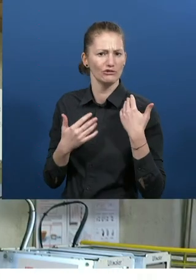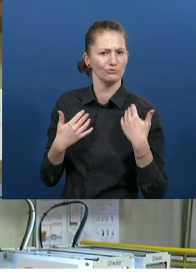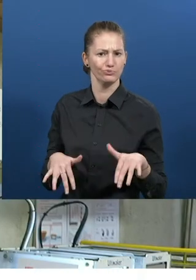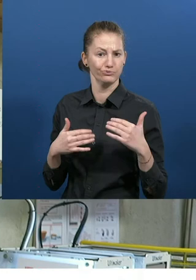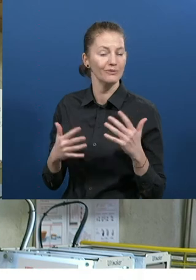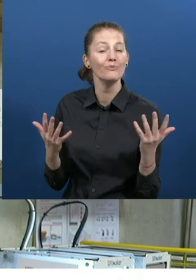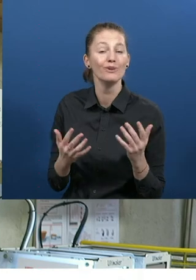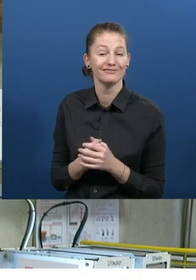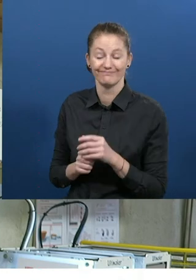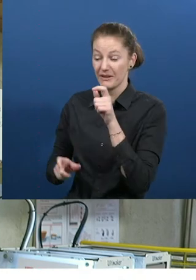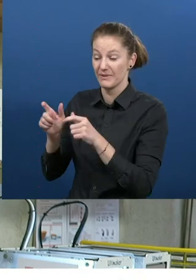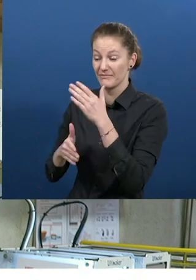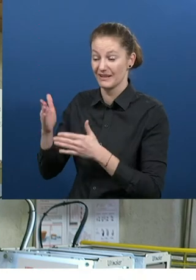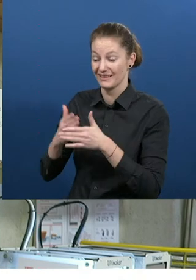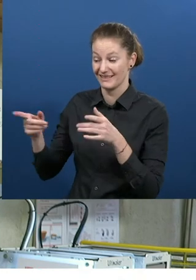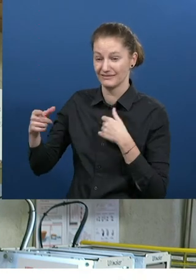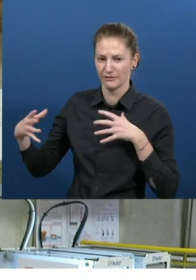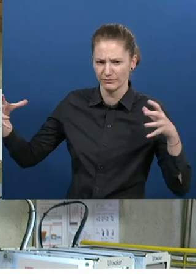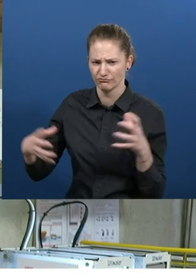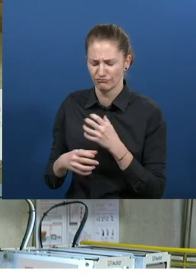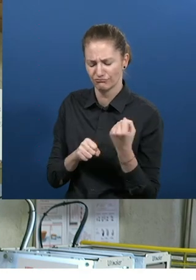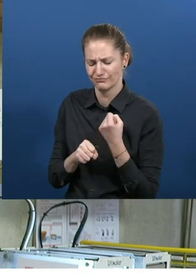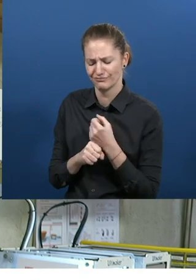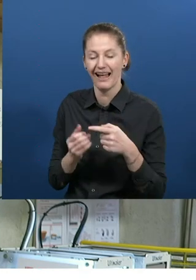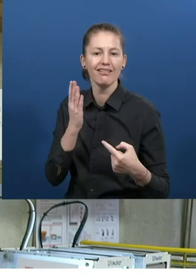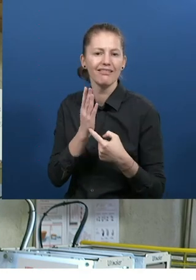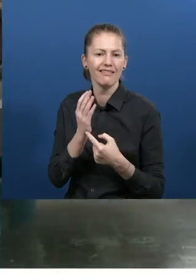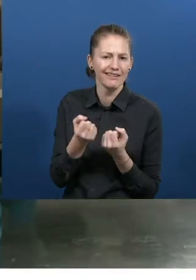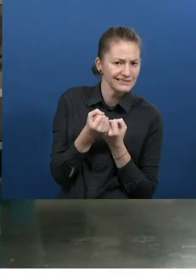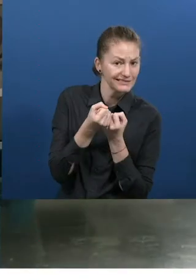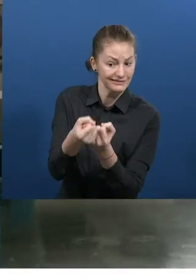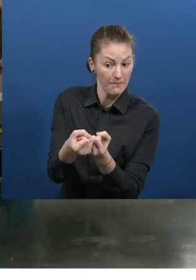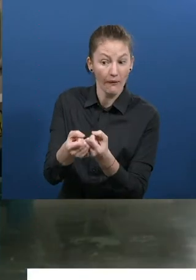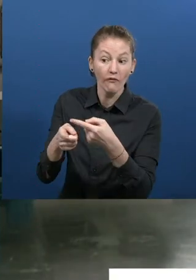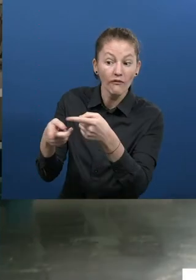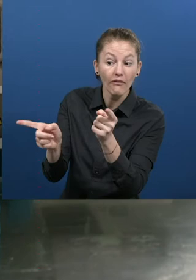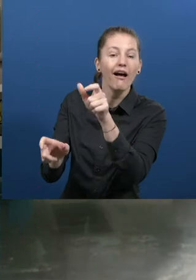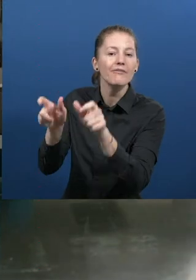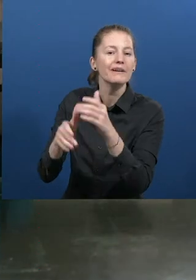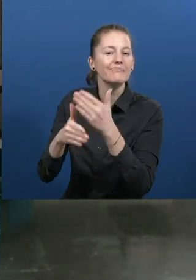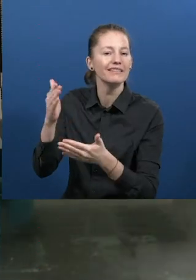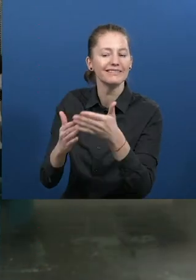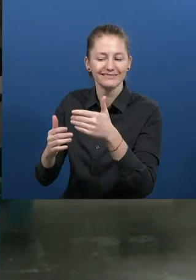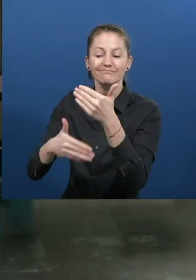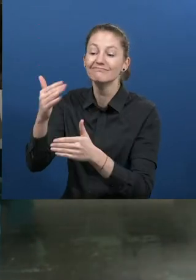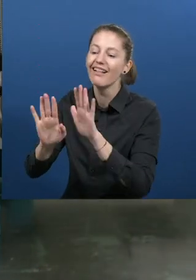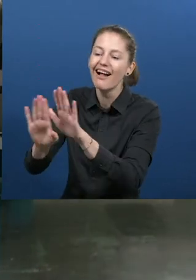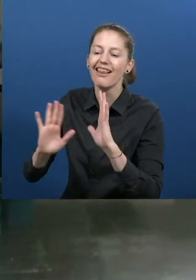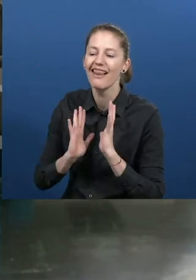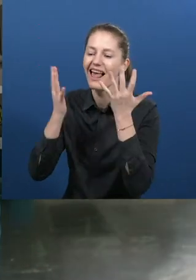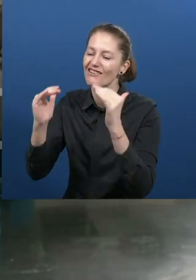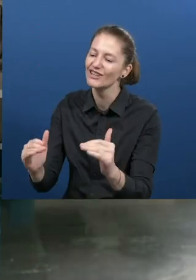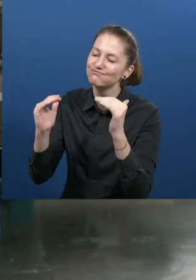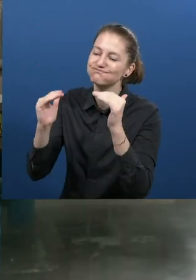Alors notre innovation, c'est de fabriquer avec et pour les personnes en situation de handicap des aides techniques, des objets qui vont faciliter ou améliorer leur